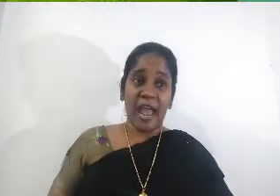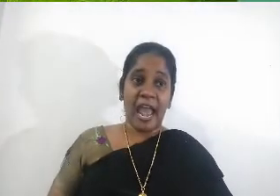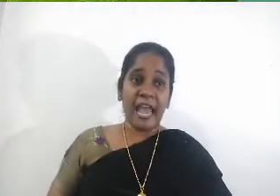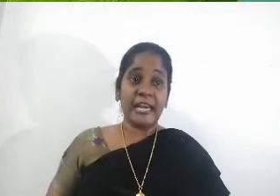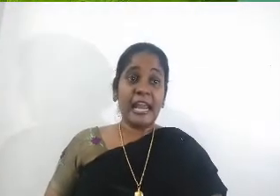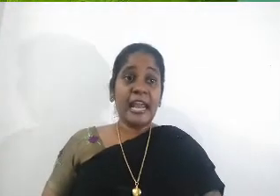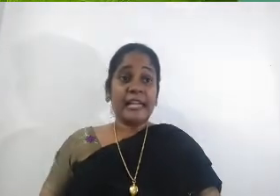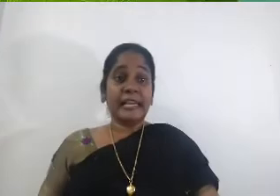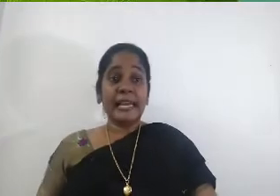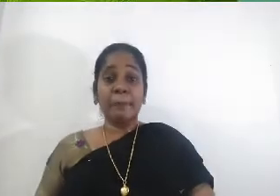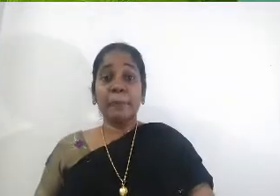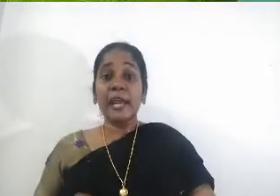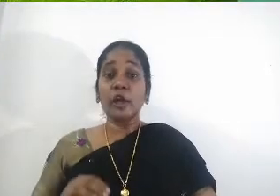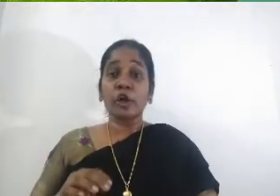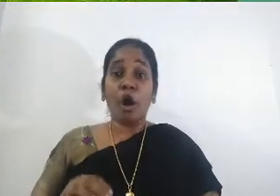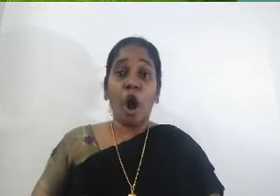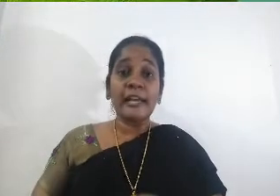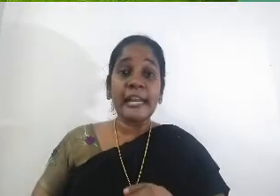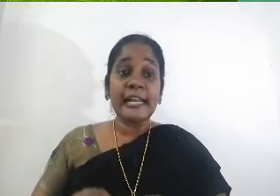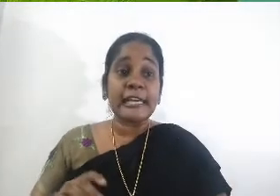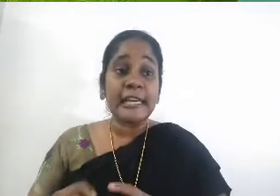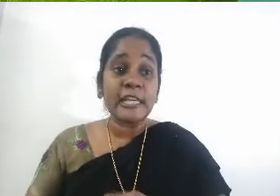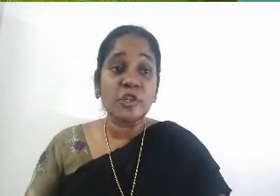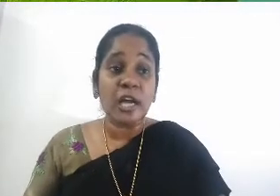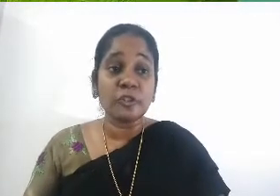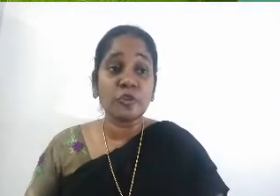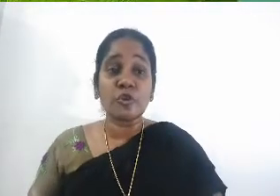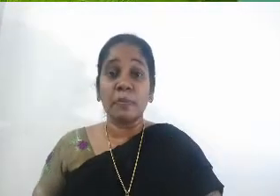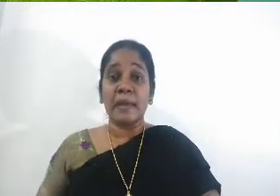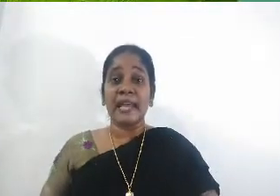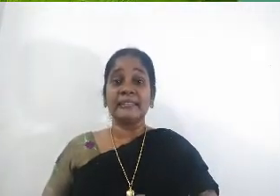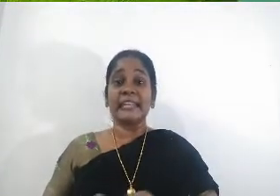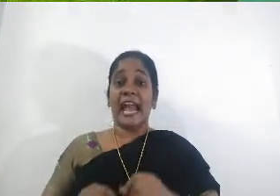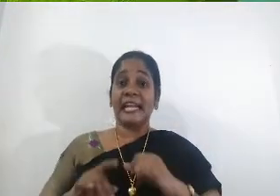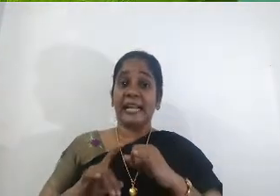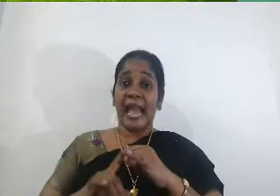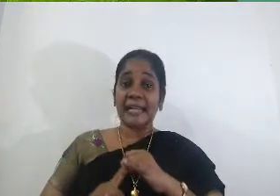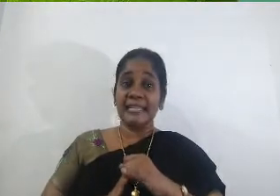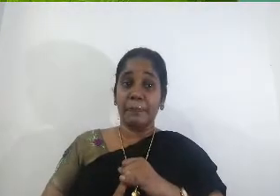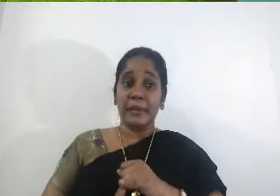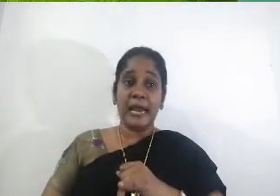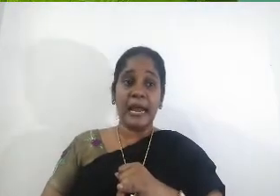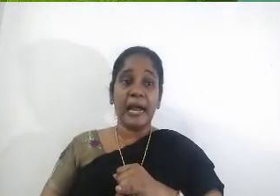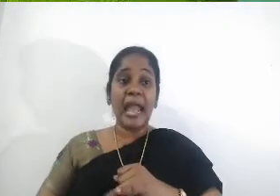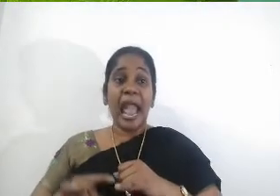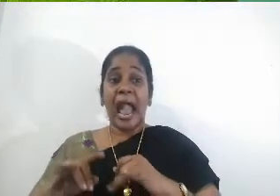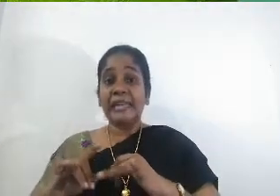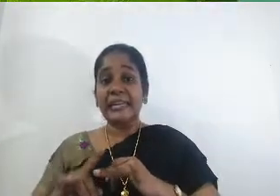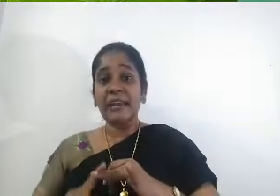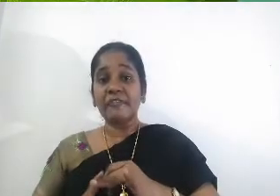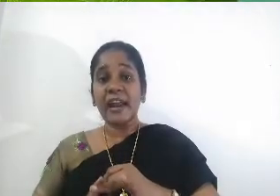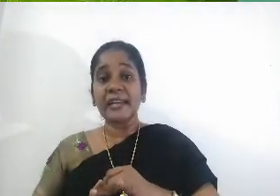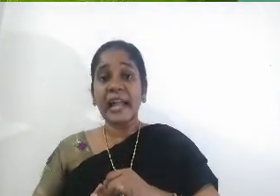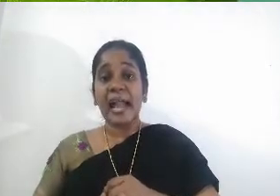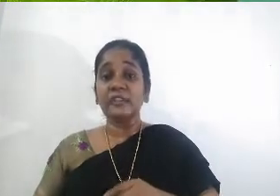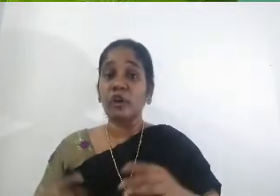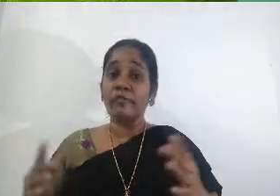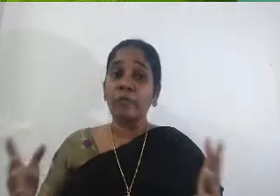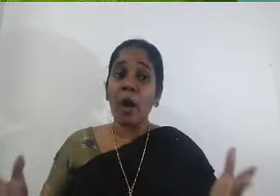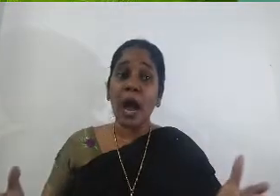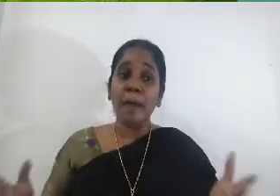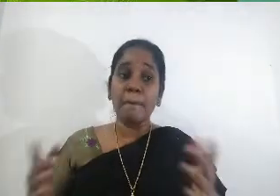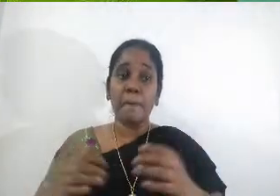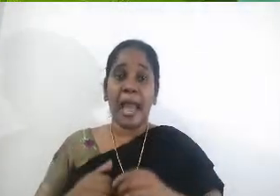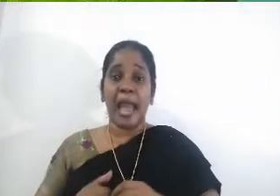there were creepy, crawly creatures to miss, like a caterpillar and different kinds